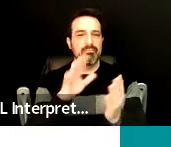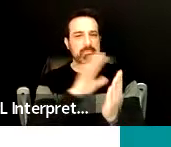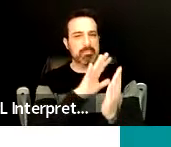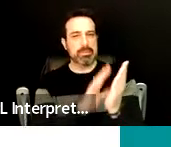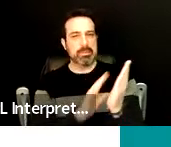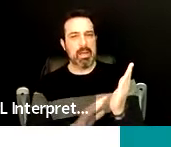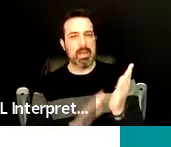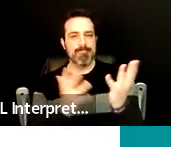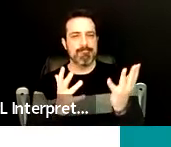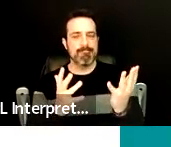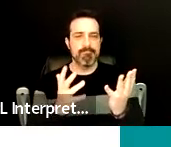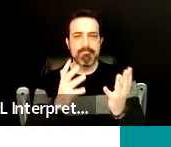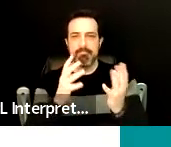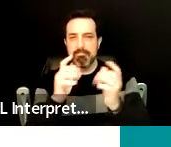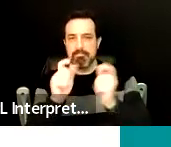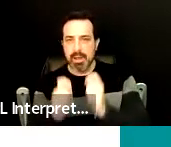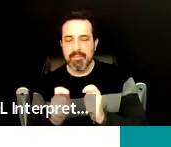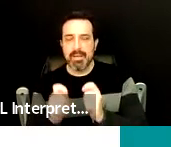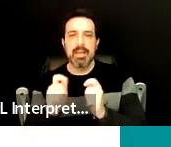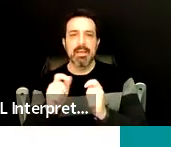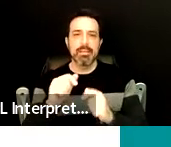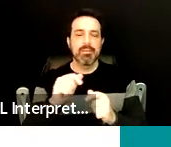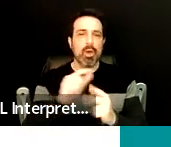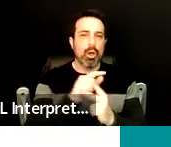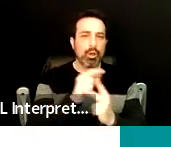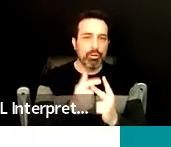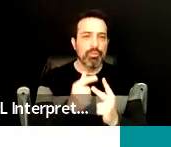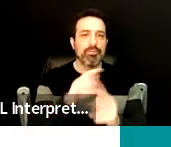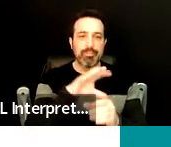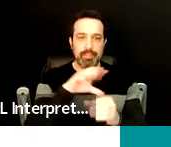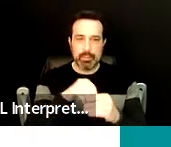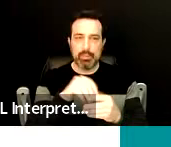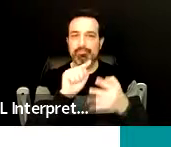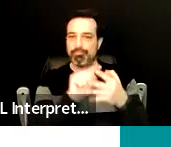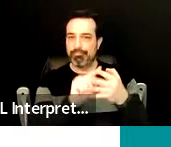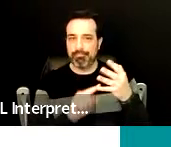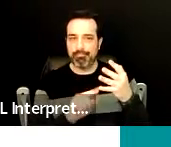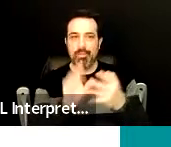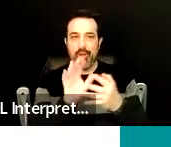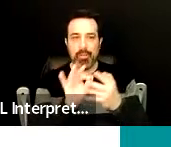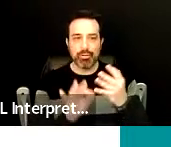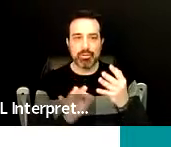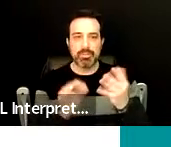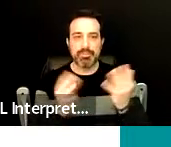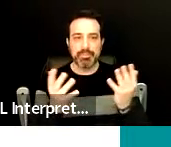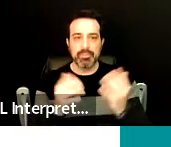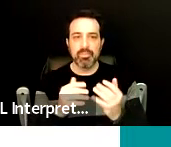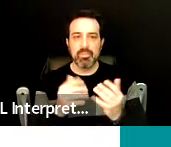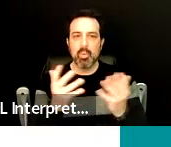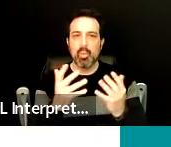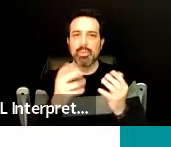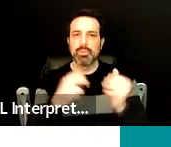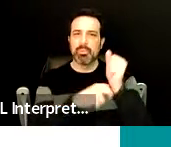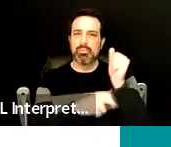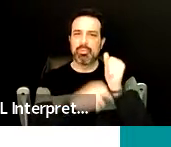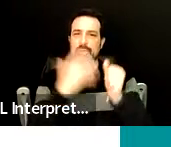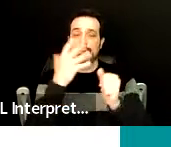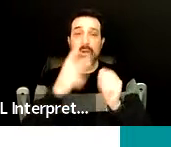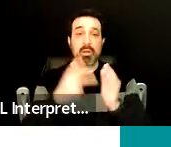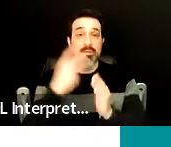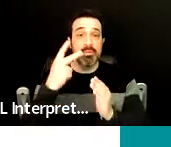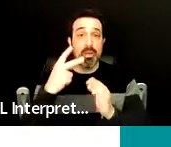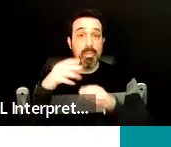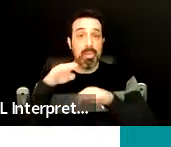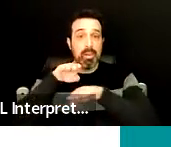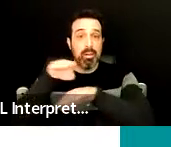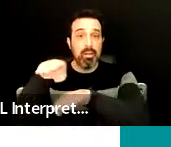modified locally preferred alternative includes a number of those design options. So what is the bridge configuration? Double deck fixed,